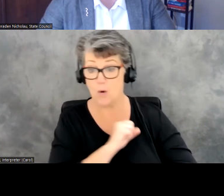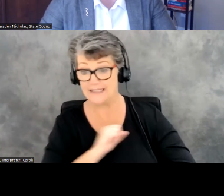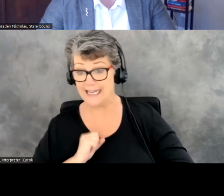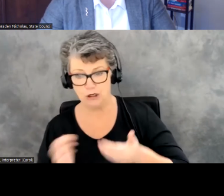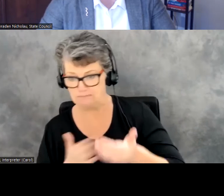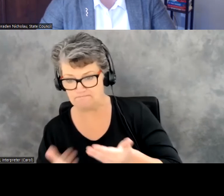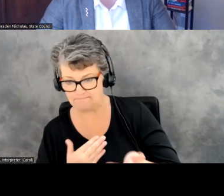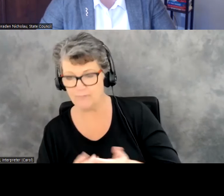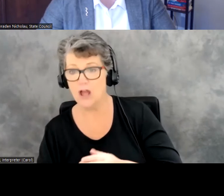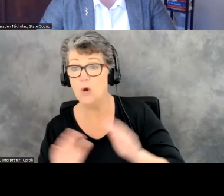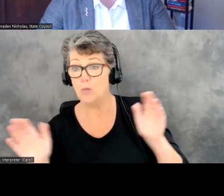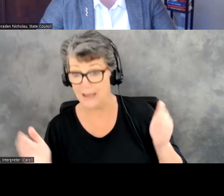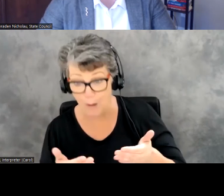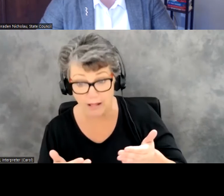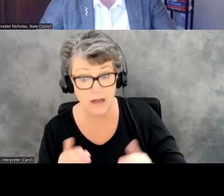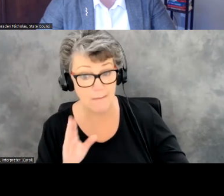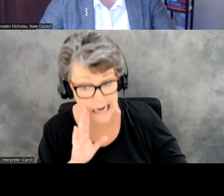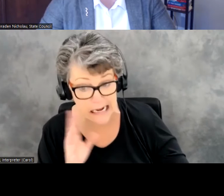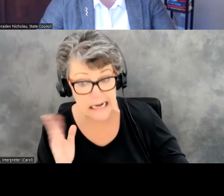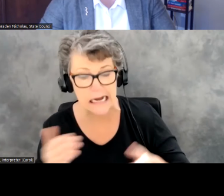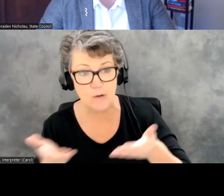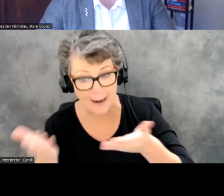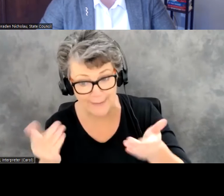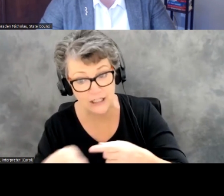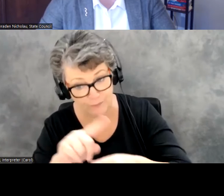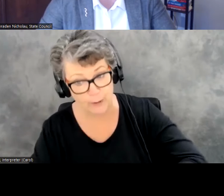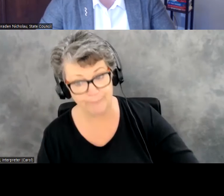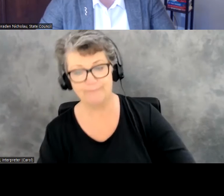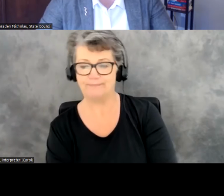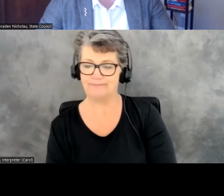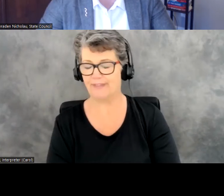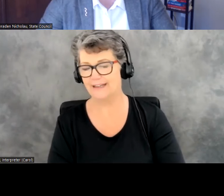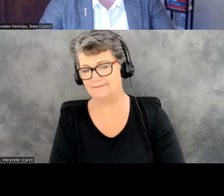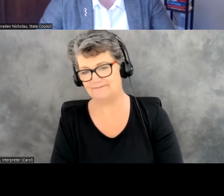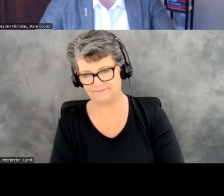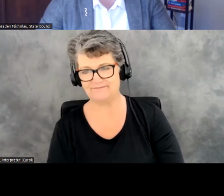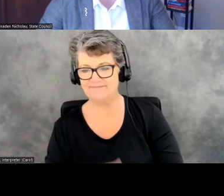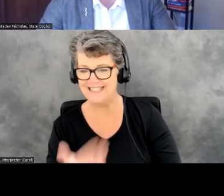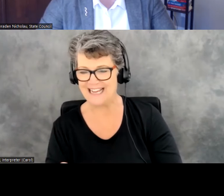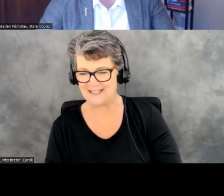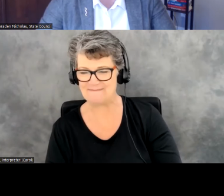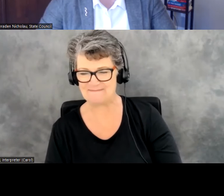senator. We welcome hints or recommendations from you all. Okay, next slide.